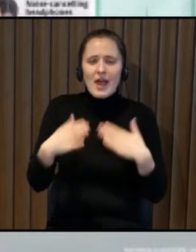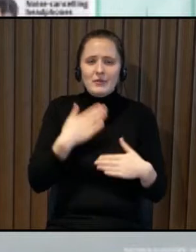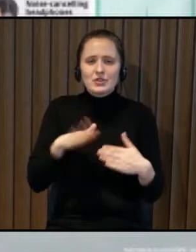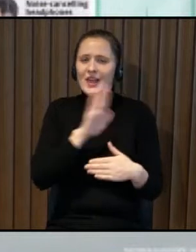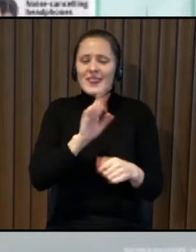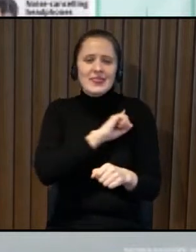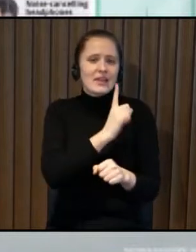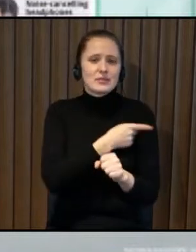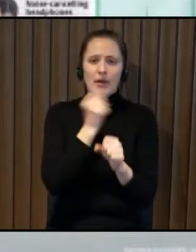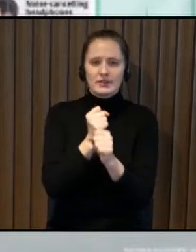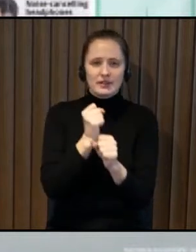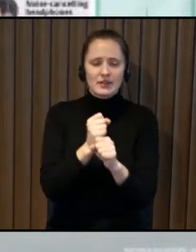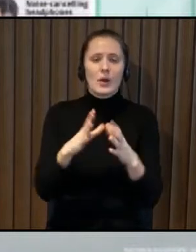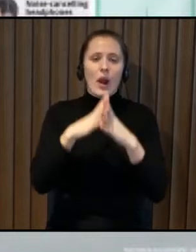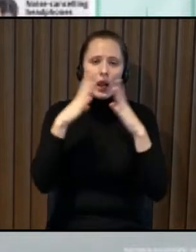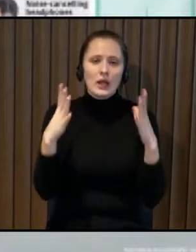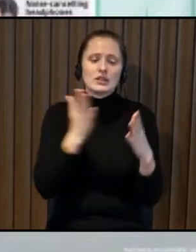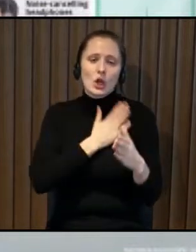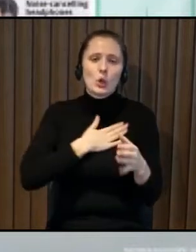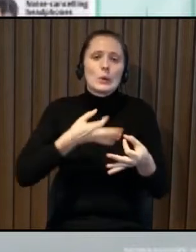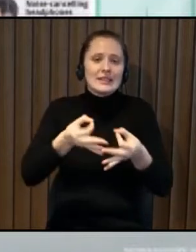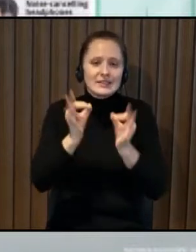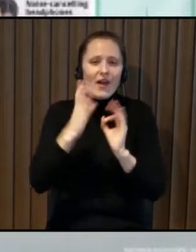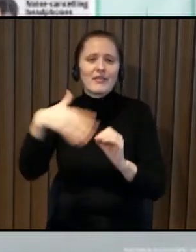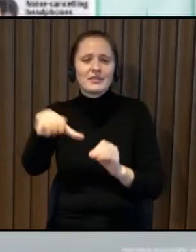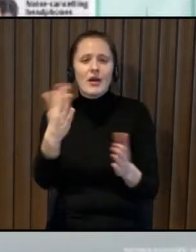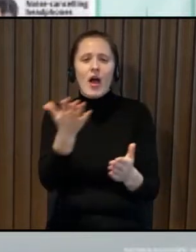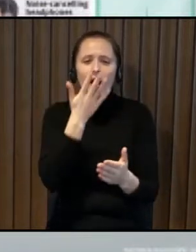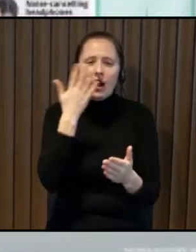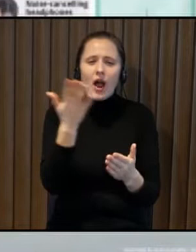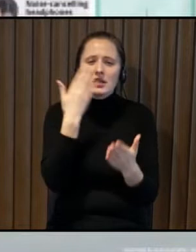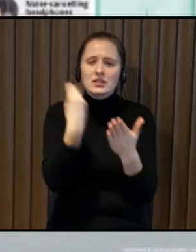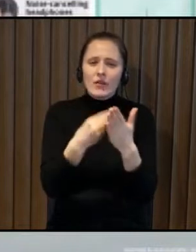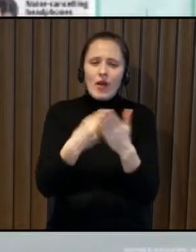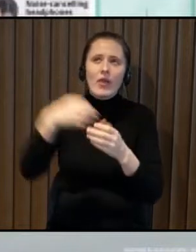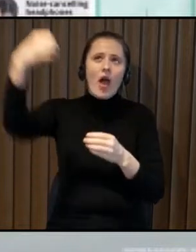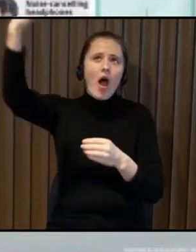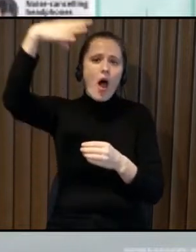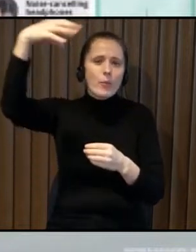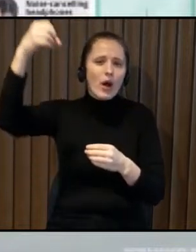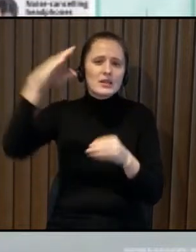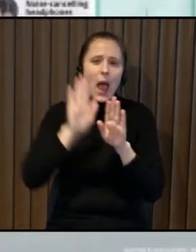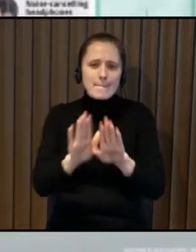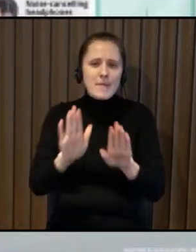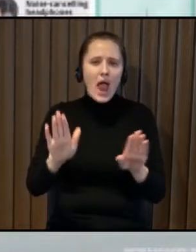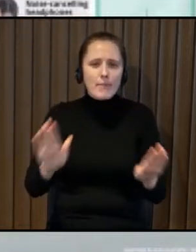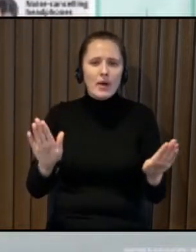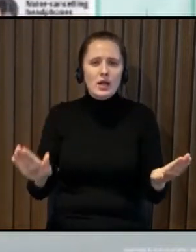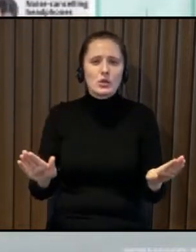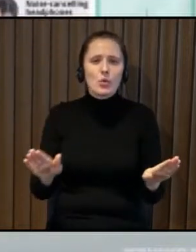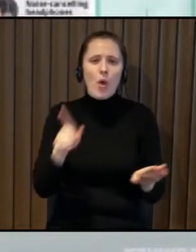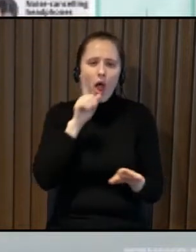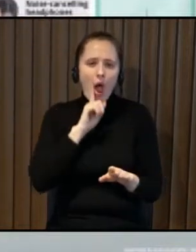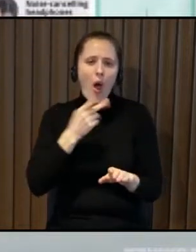physiological well-being, he or she is not going to be able to perform. So everything is of significance.